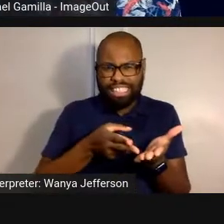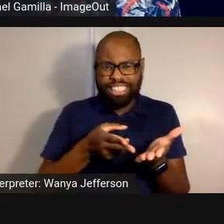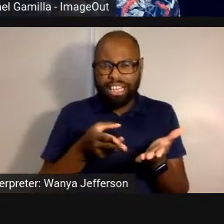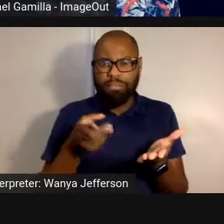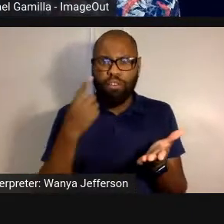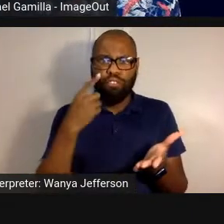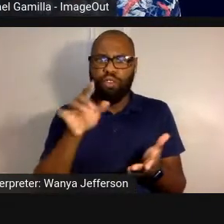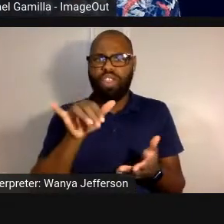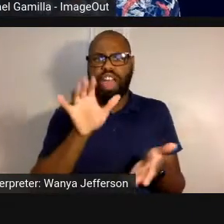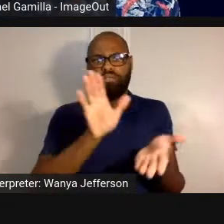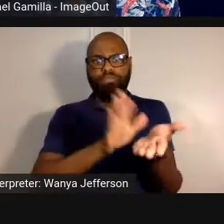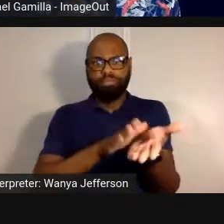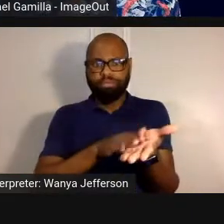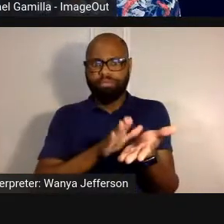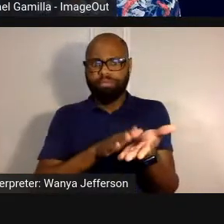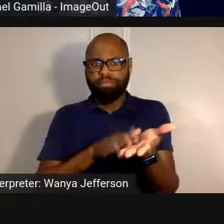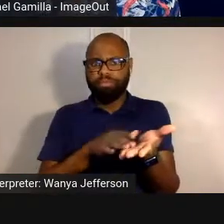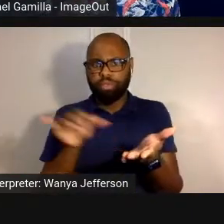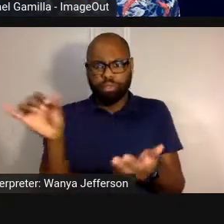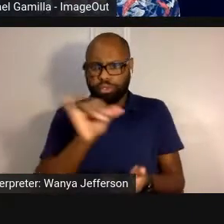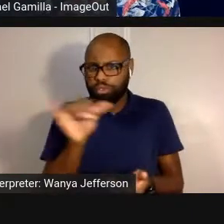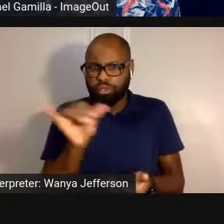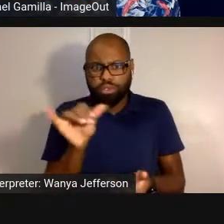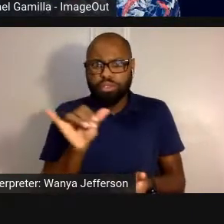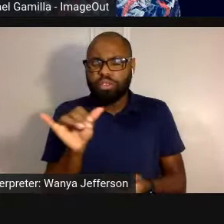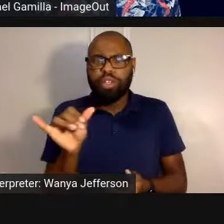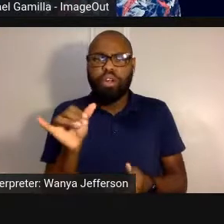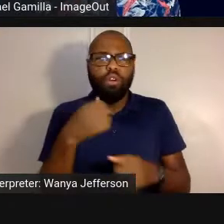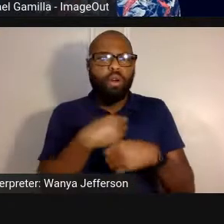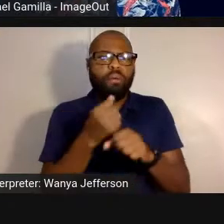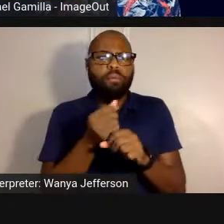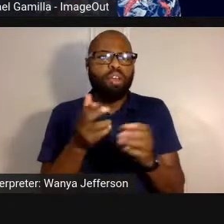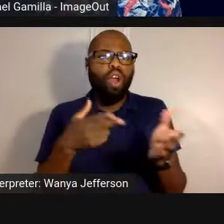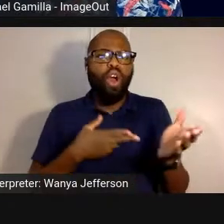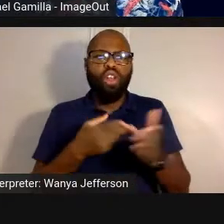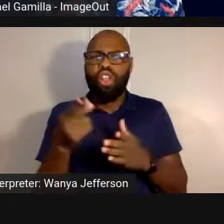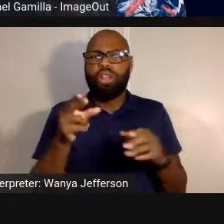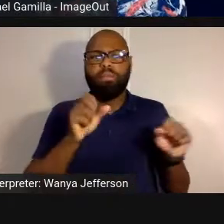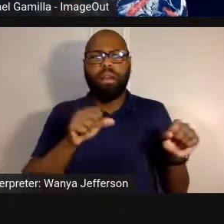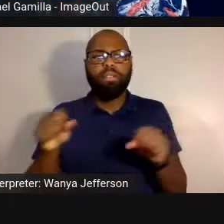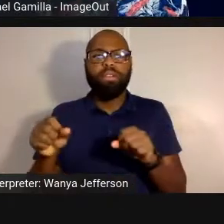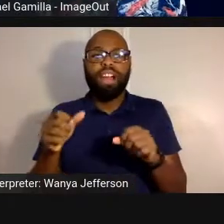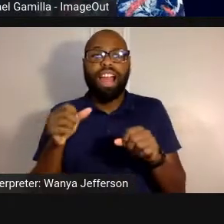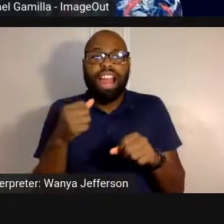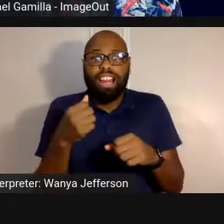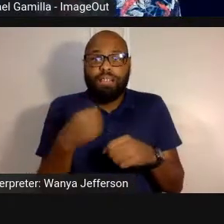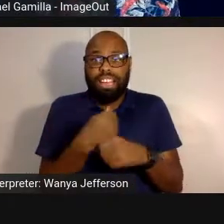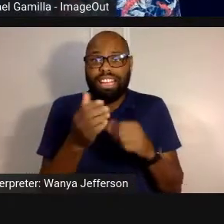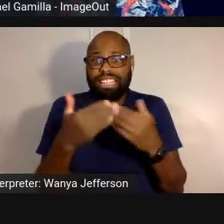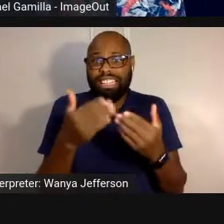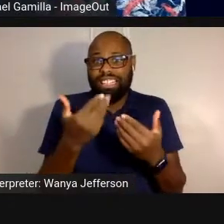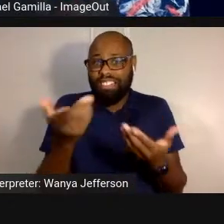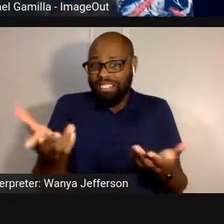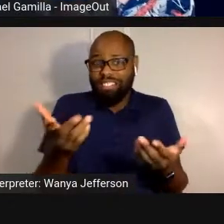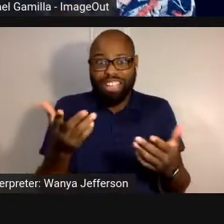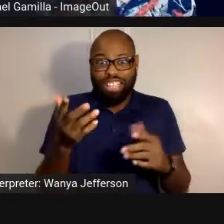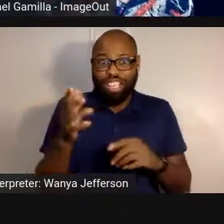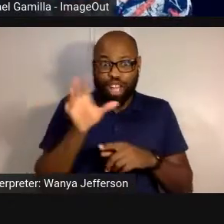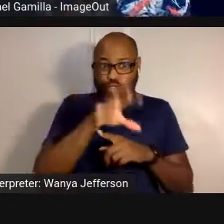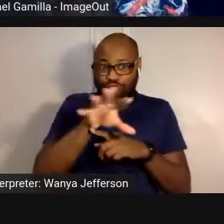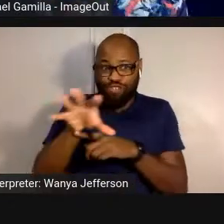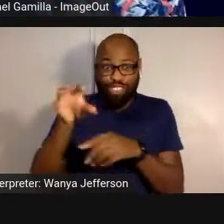So I give you kudos also for making it authentic. And it was easy because you apparently shot in Colombia. So